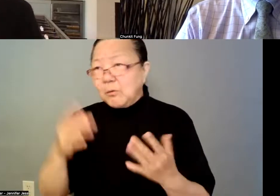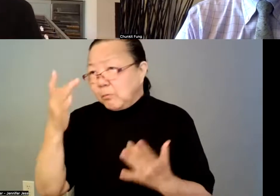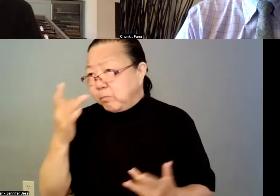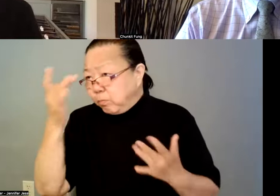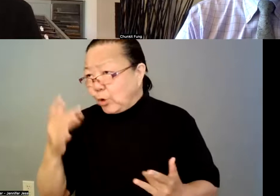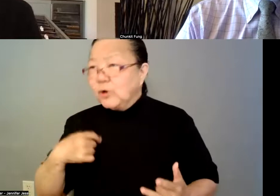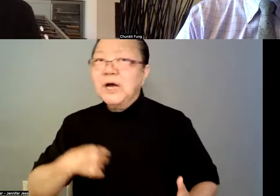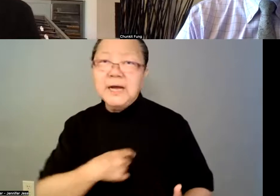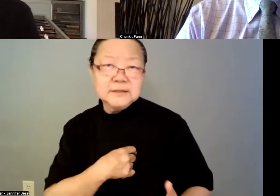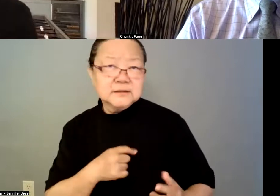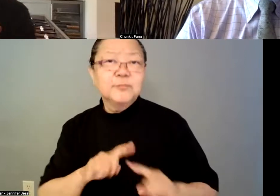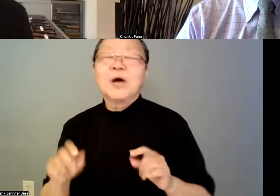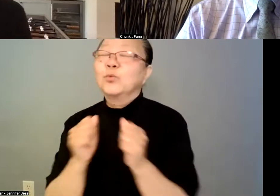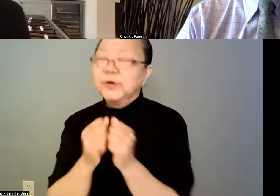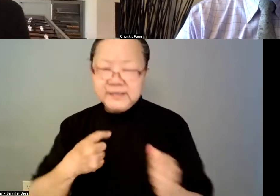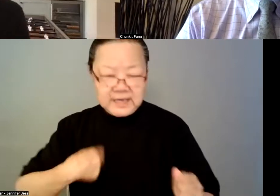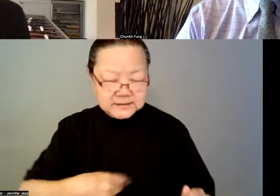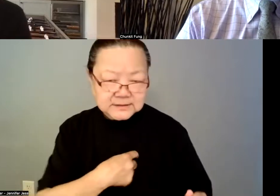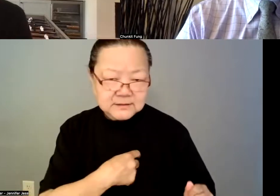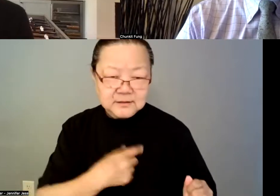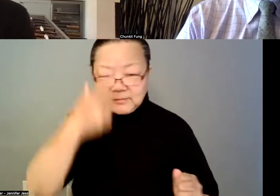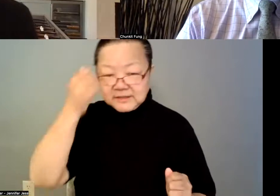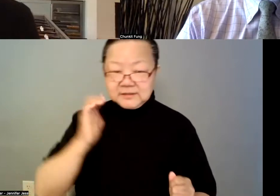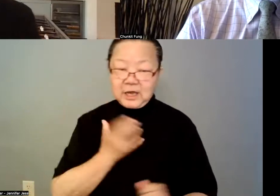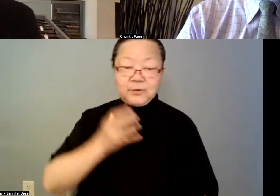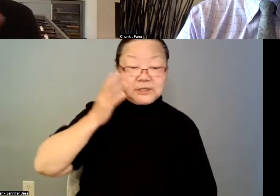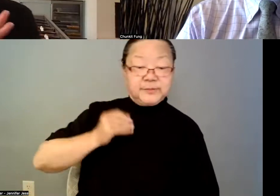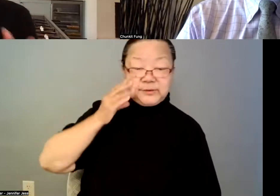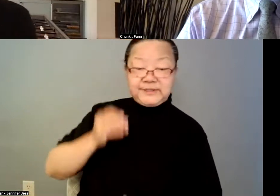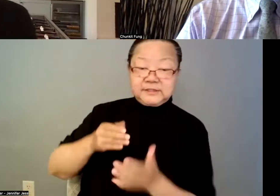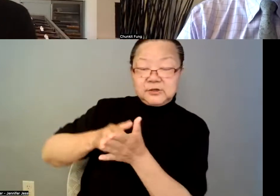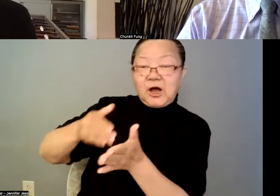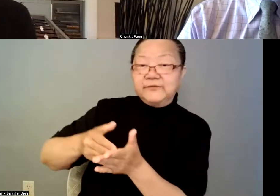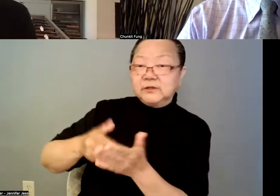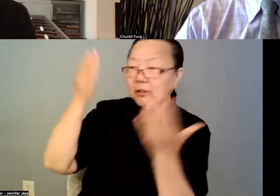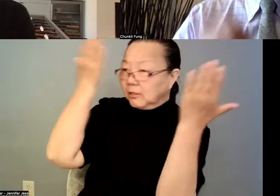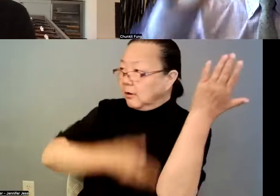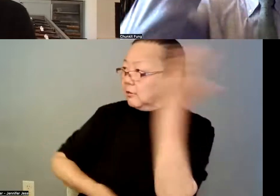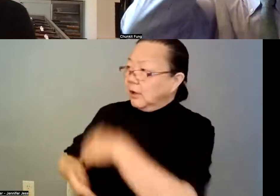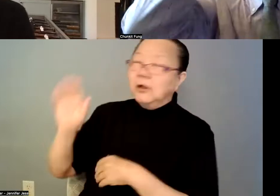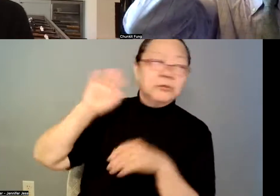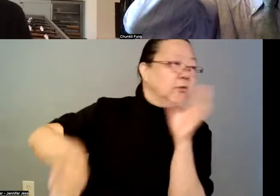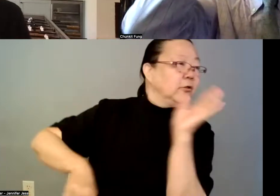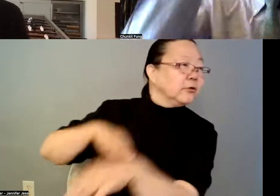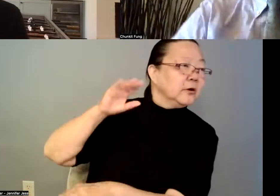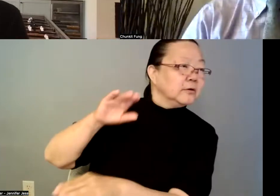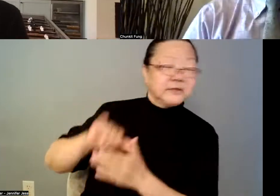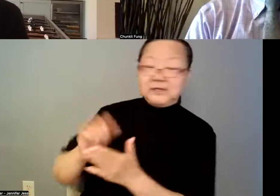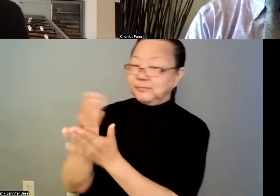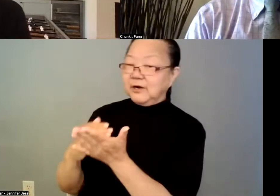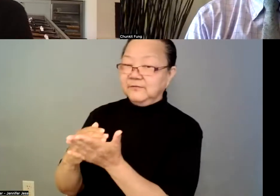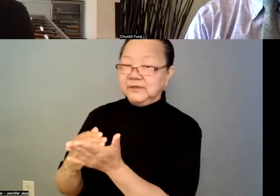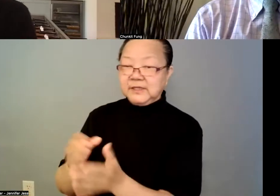helpful, because I do think our experience is one that's often overlooked and is actually part of, I think part of the hate we face is